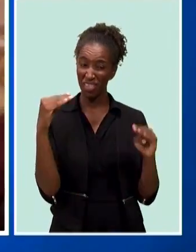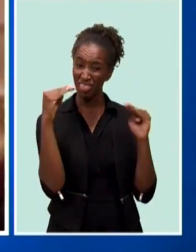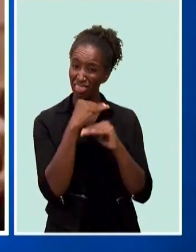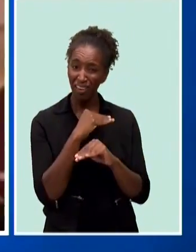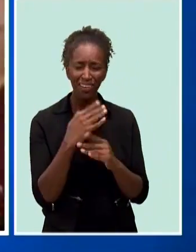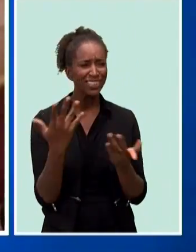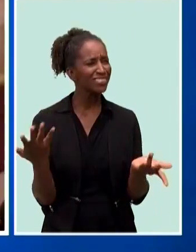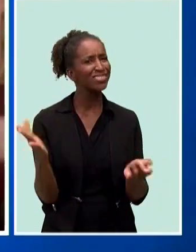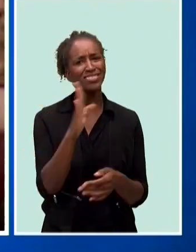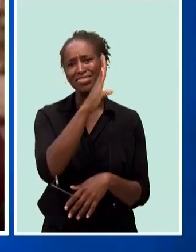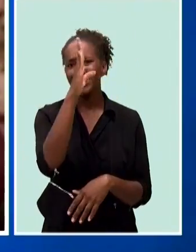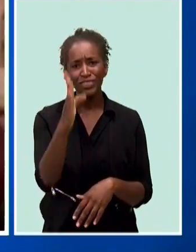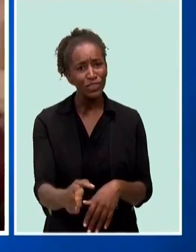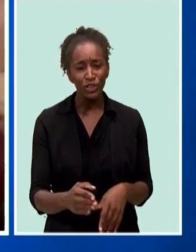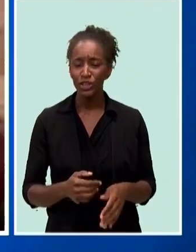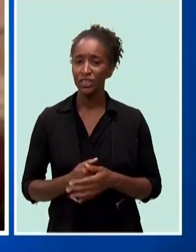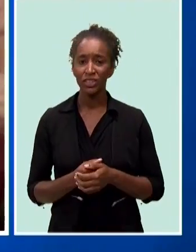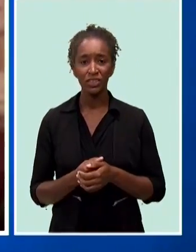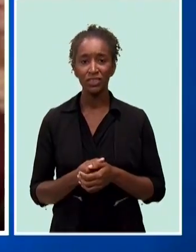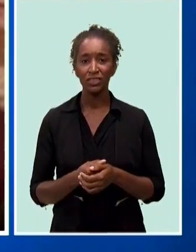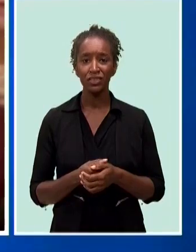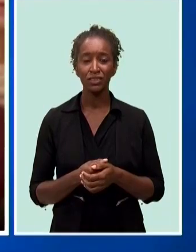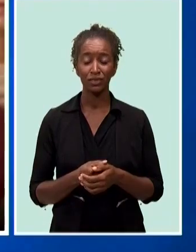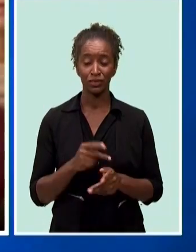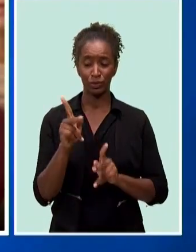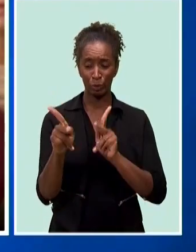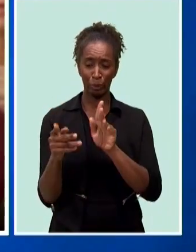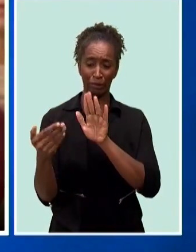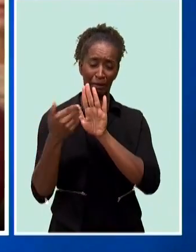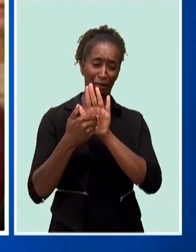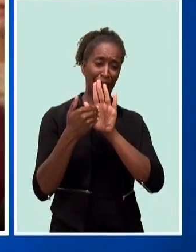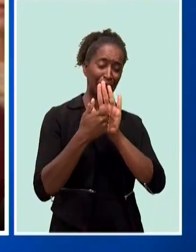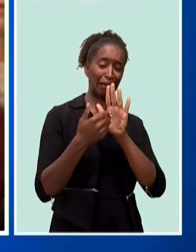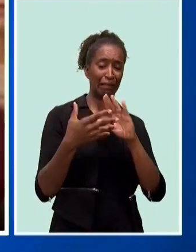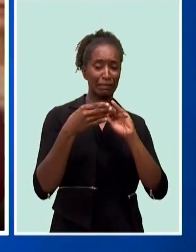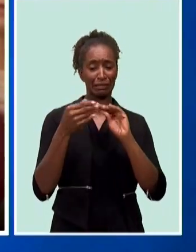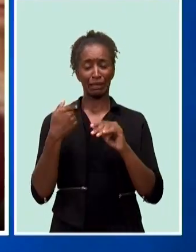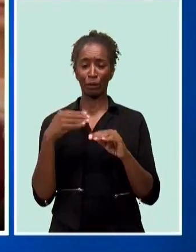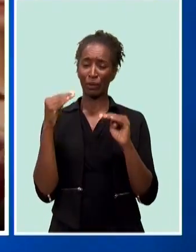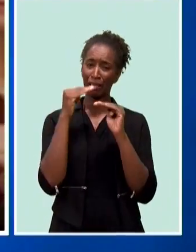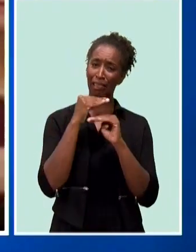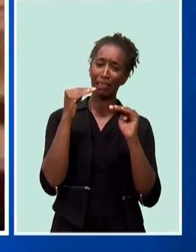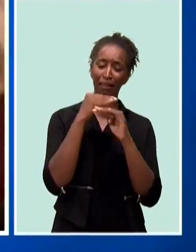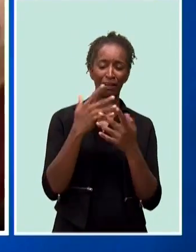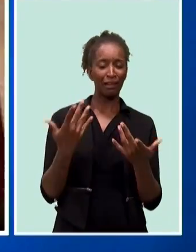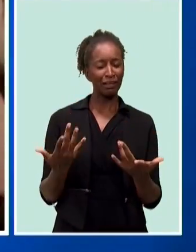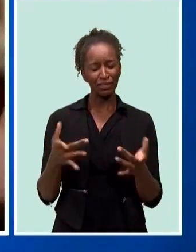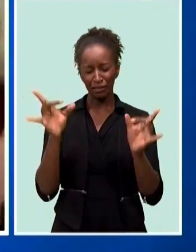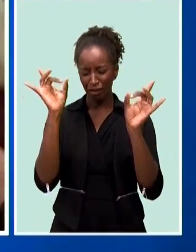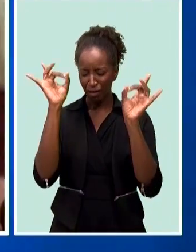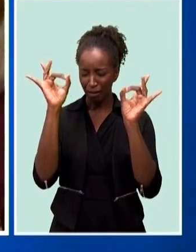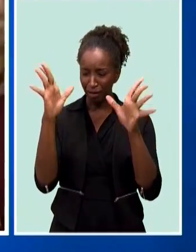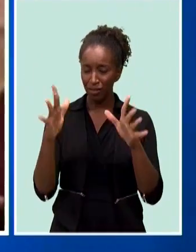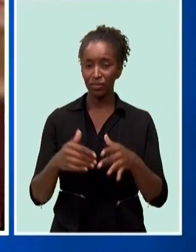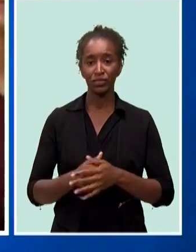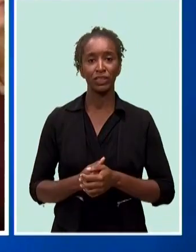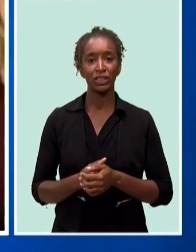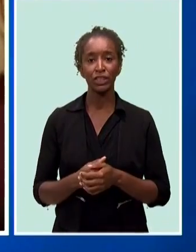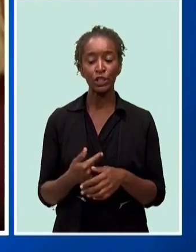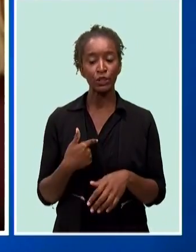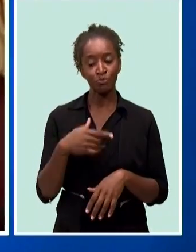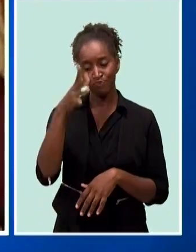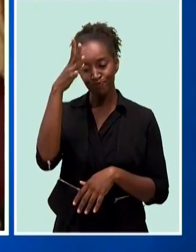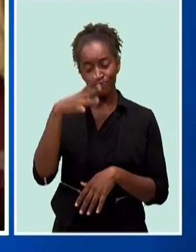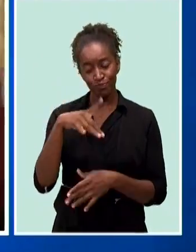of. This has been an incredibly difficult time, honestly one of the worst of my entire life. But I'm a man of